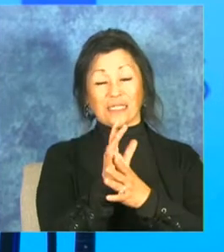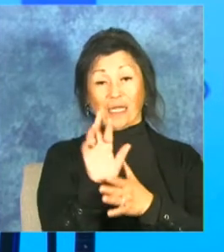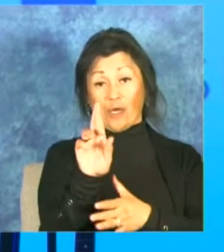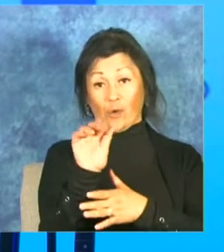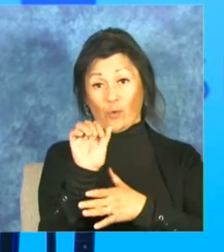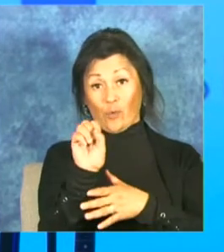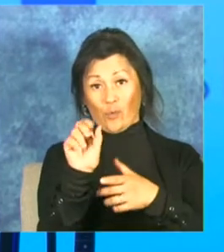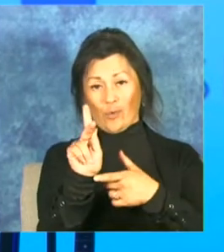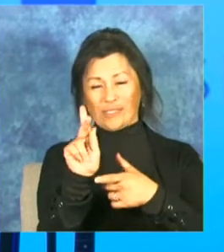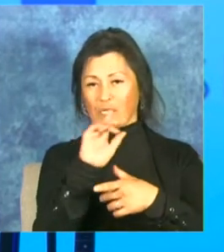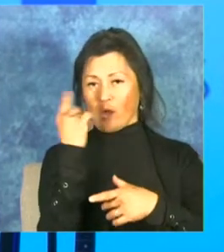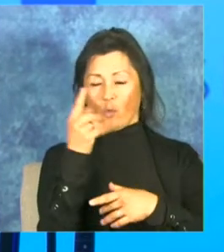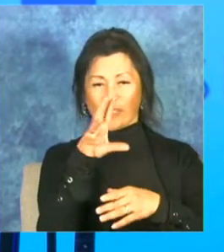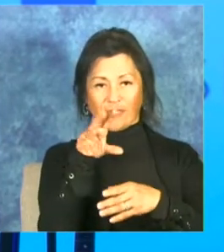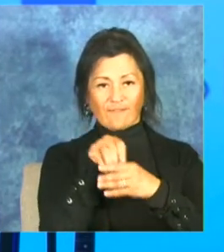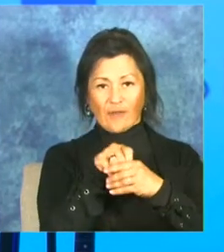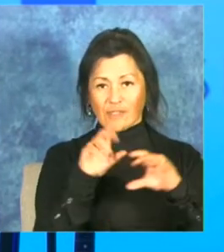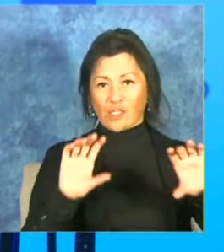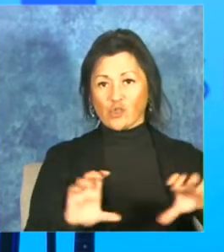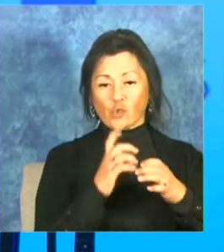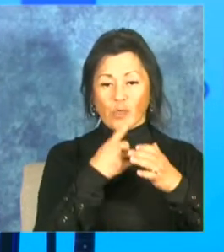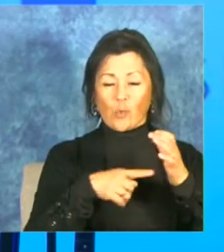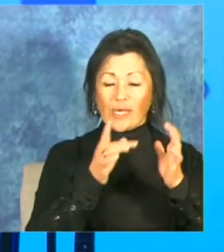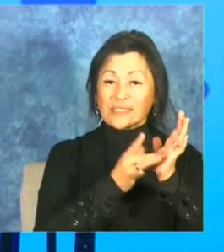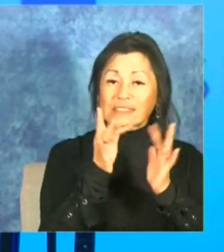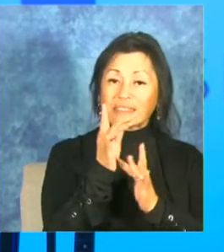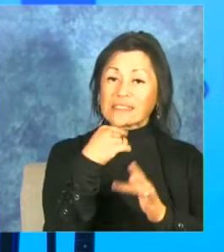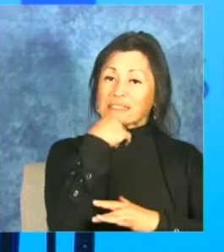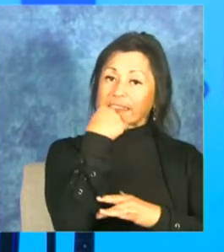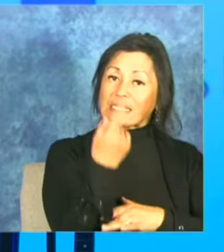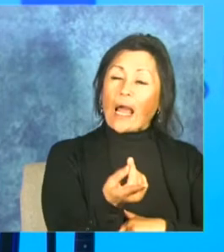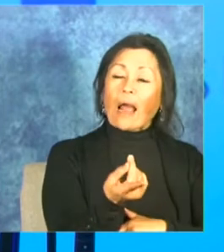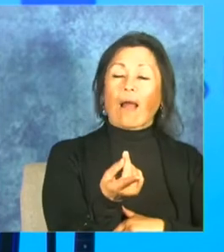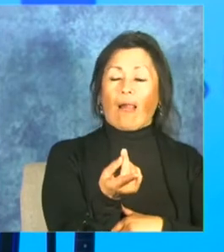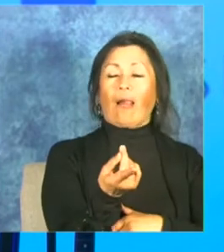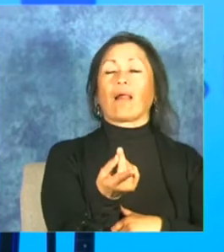Risk is always involved in doing what Jesus tells us to do.